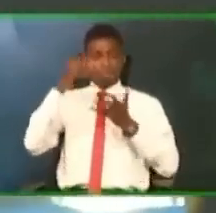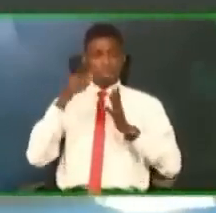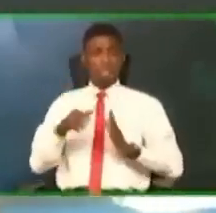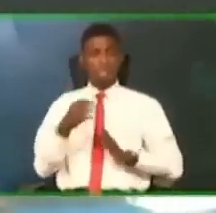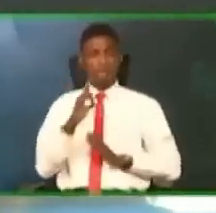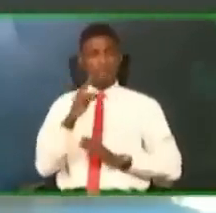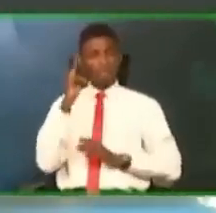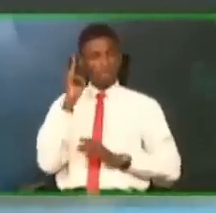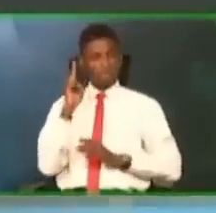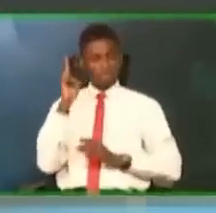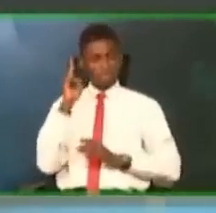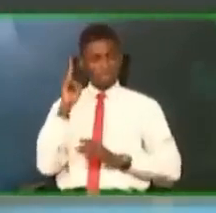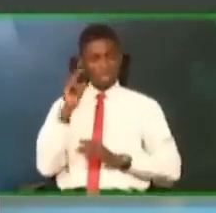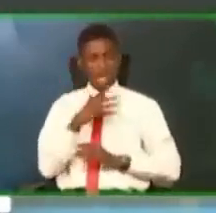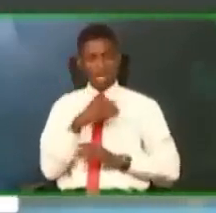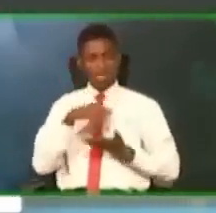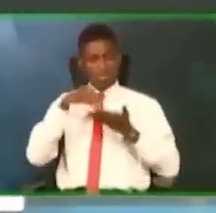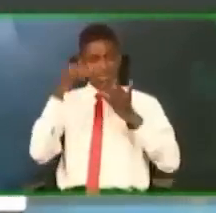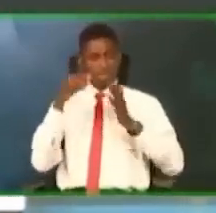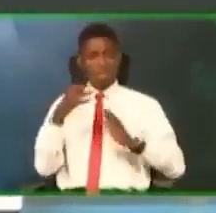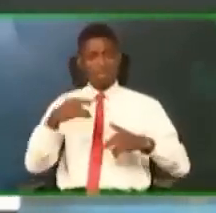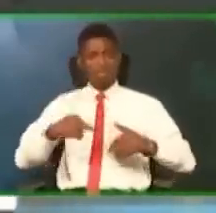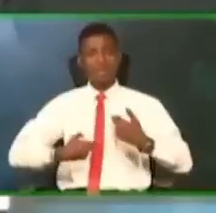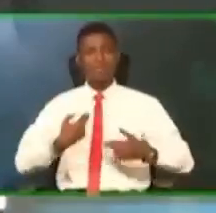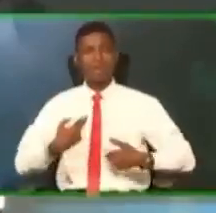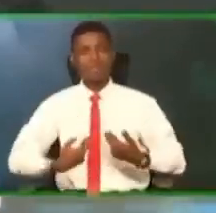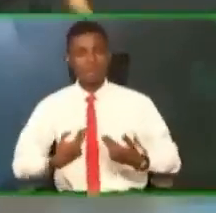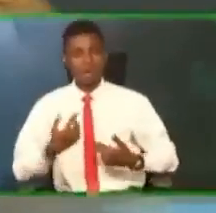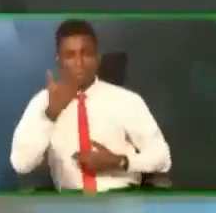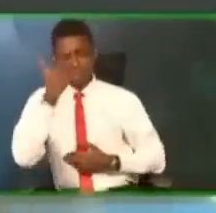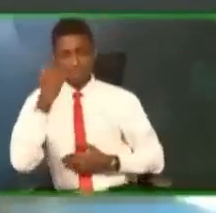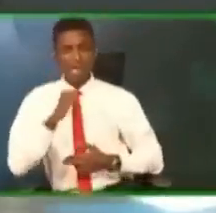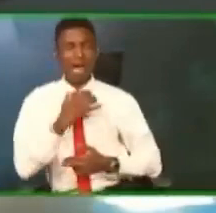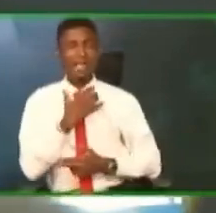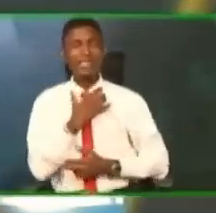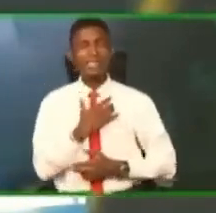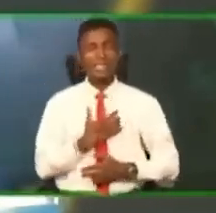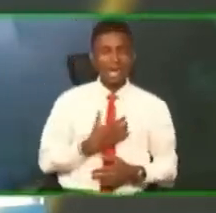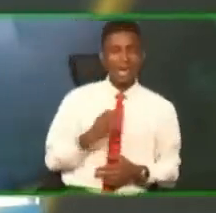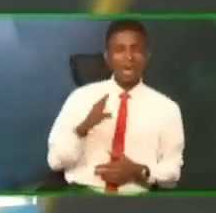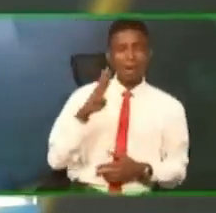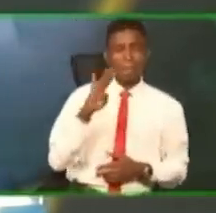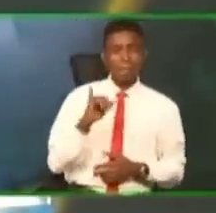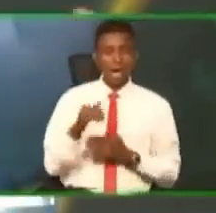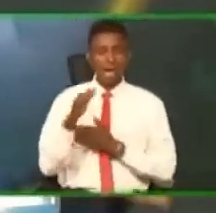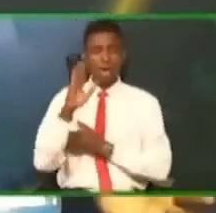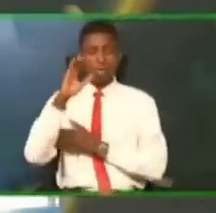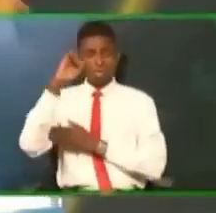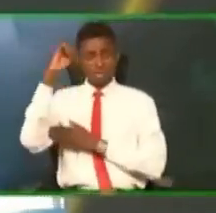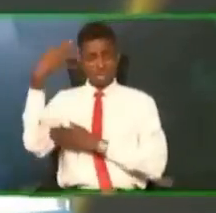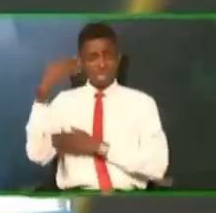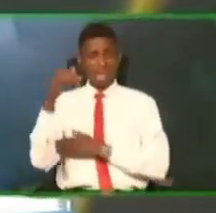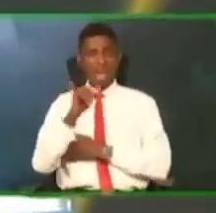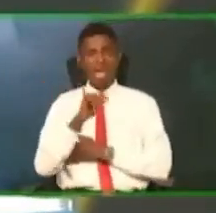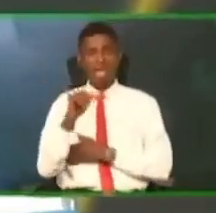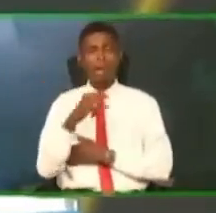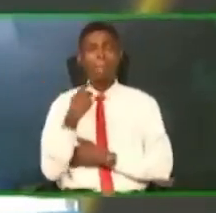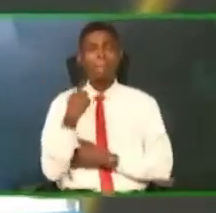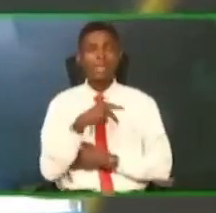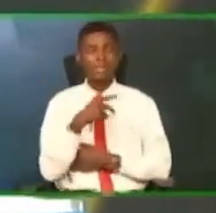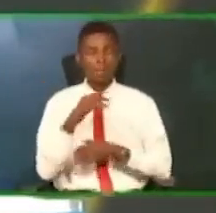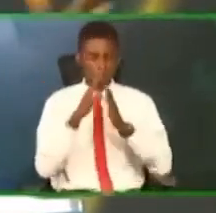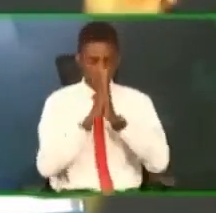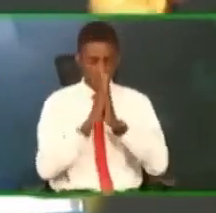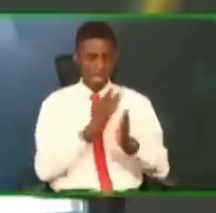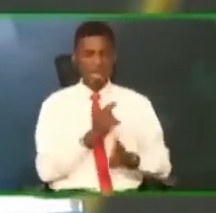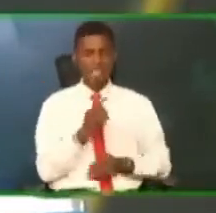revivals. The reason is because I desire, by the grace of God, like Pastor so graciously prayed and